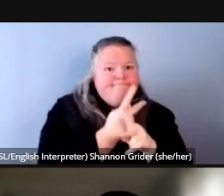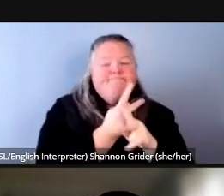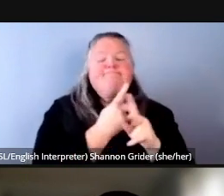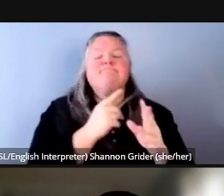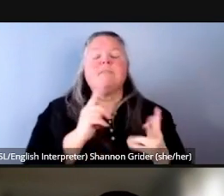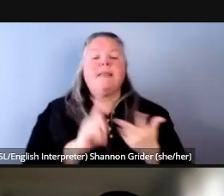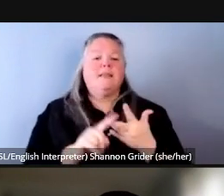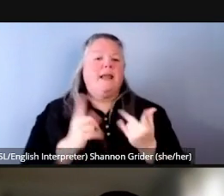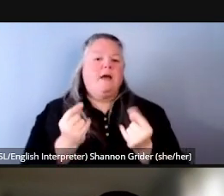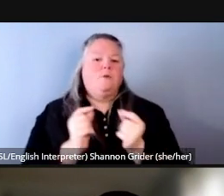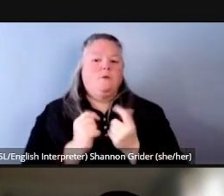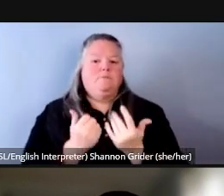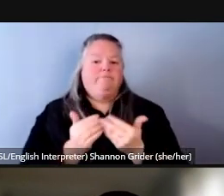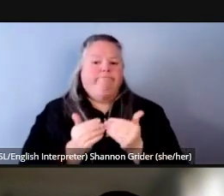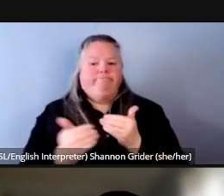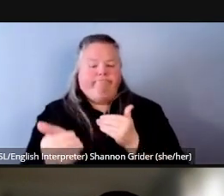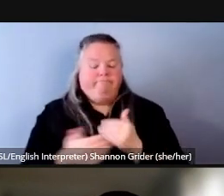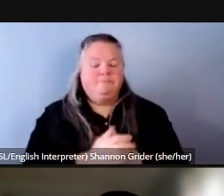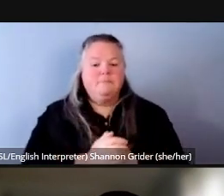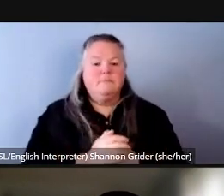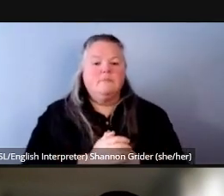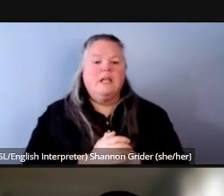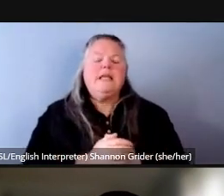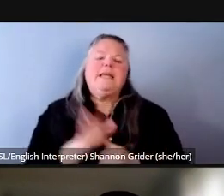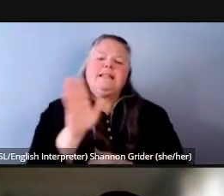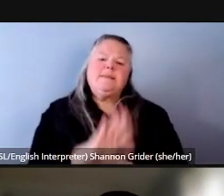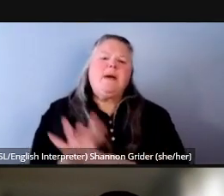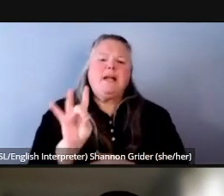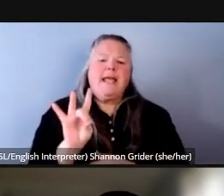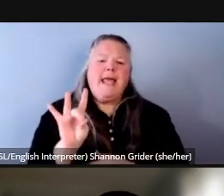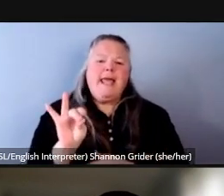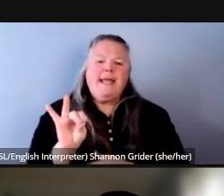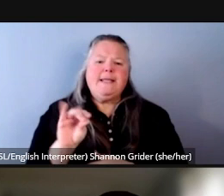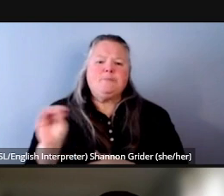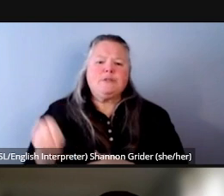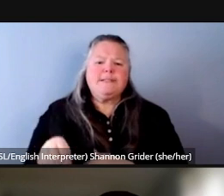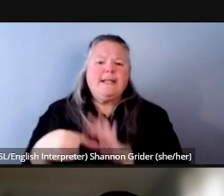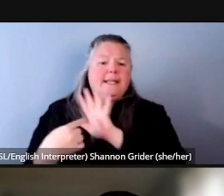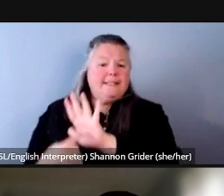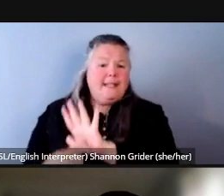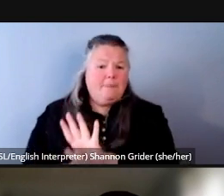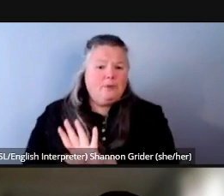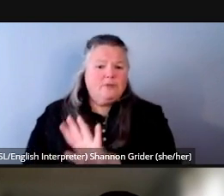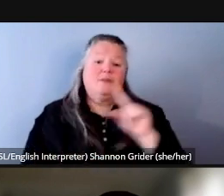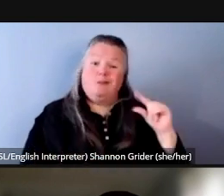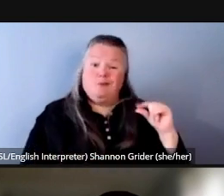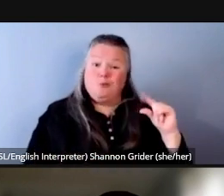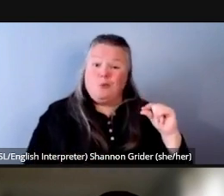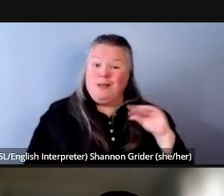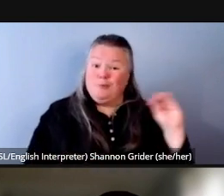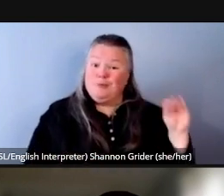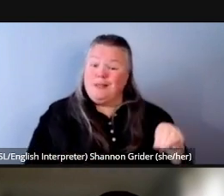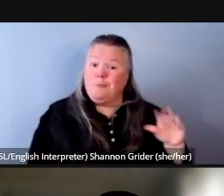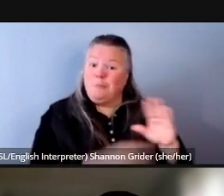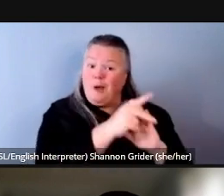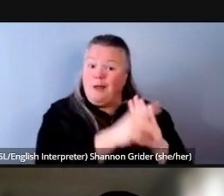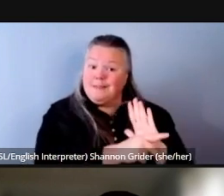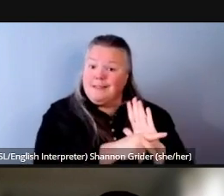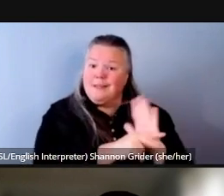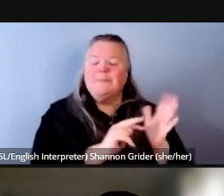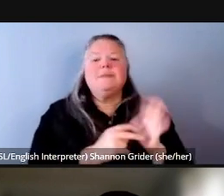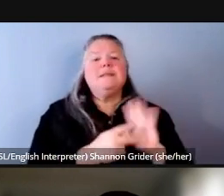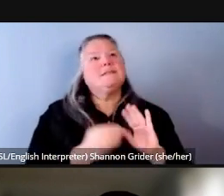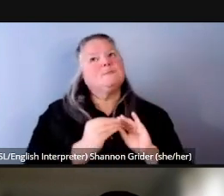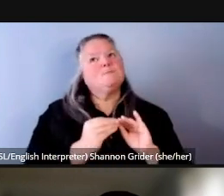would say, as a generalizability, it's about 80%, examples, 20% policy. So it's really meant to kind of be an inspiration in a